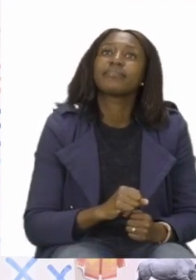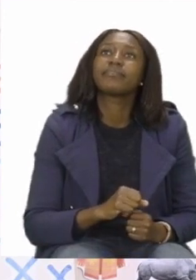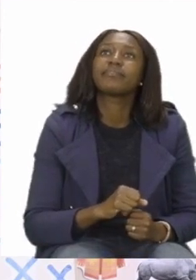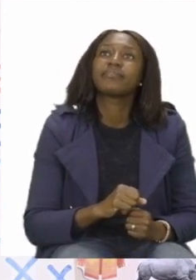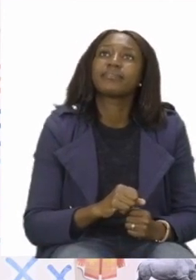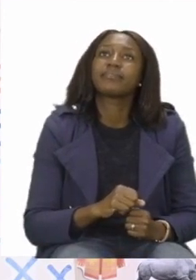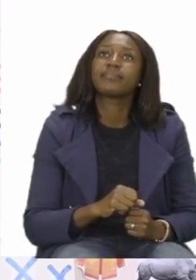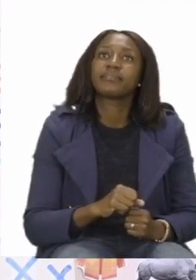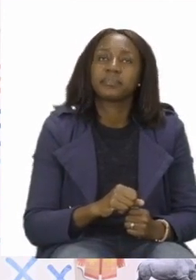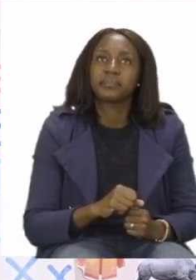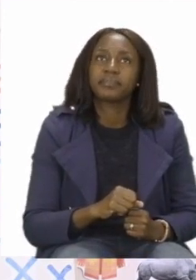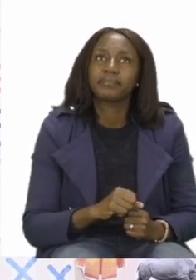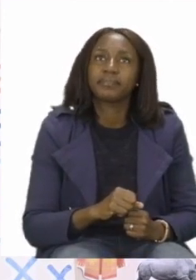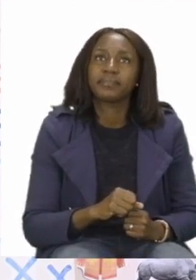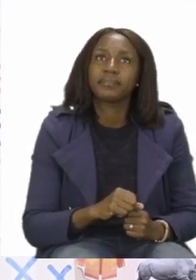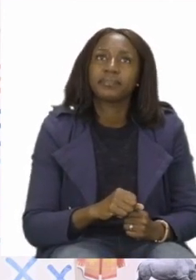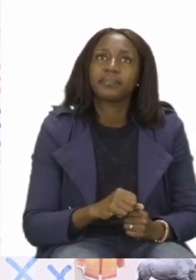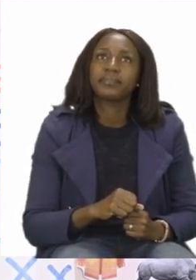boxes.